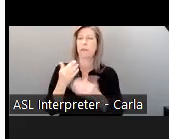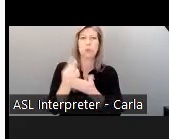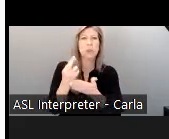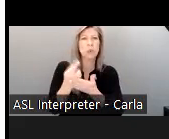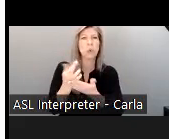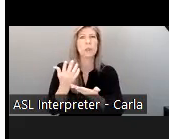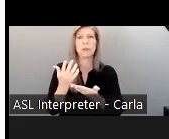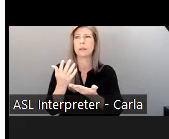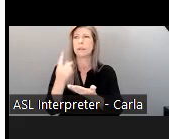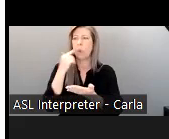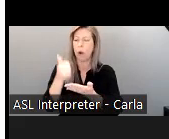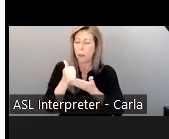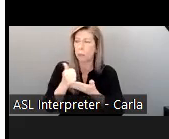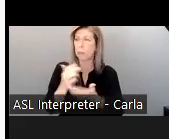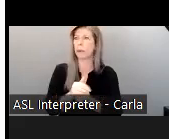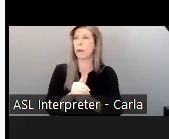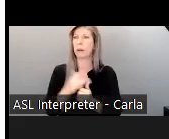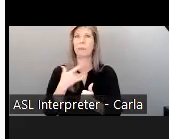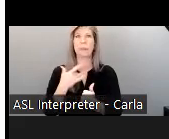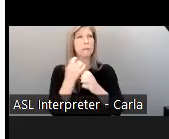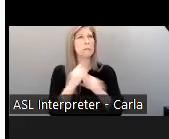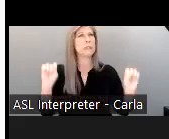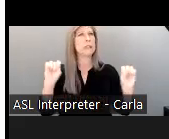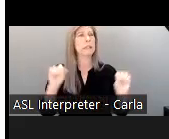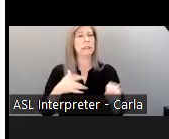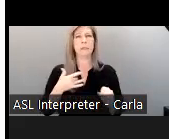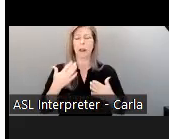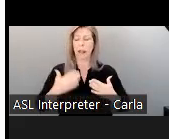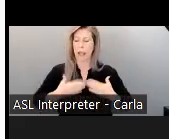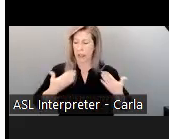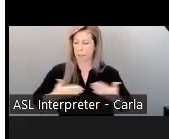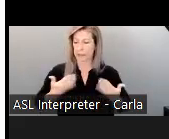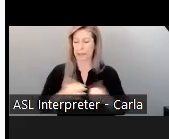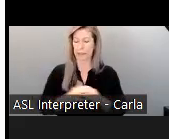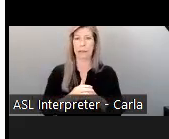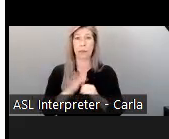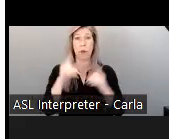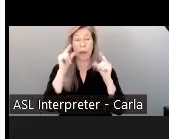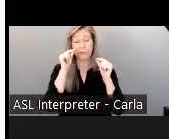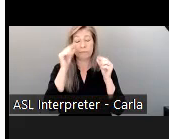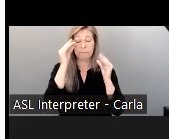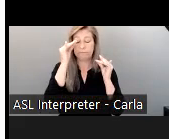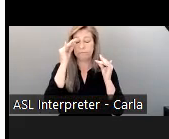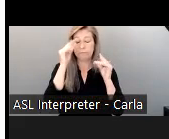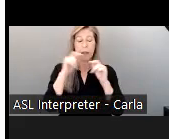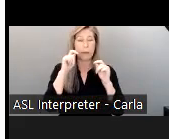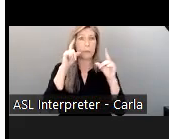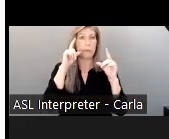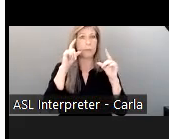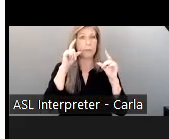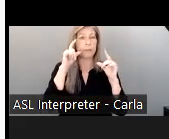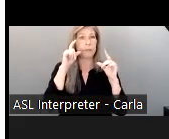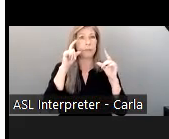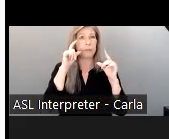and what that feels like to live in that kind of future. Then I open my eyes and I just think about my ancestors who